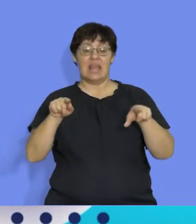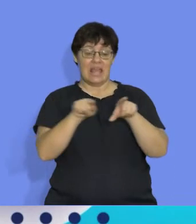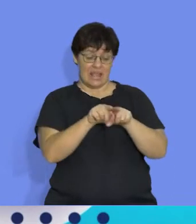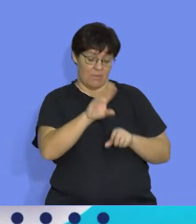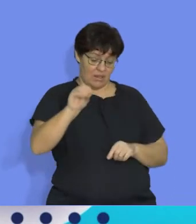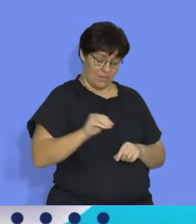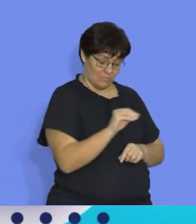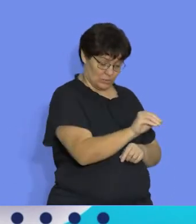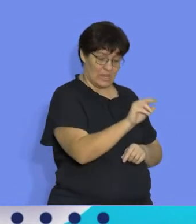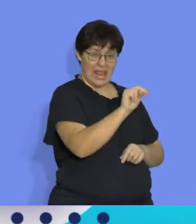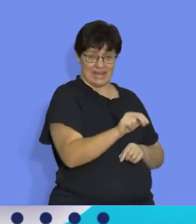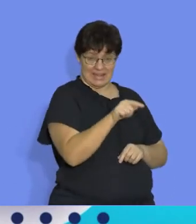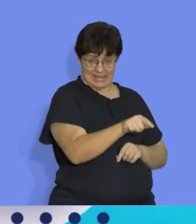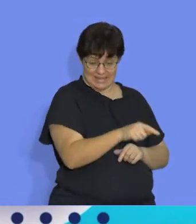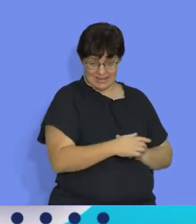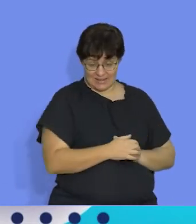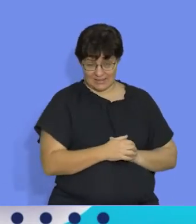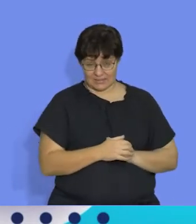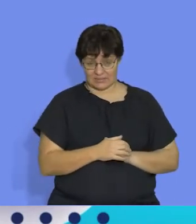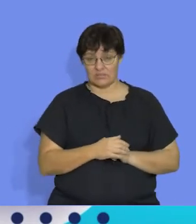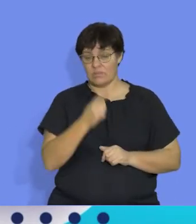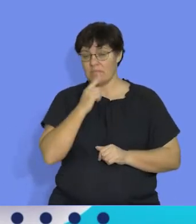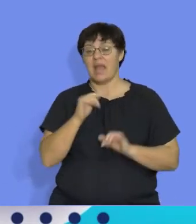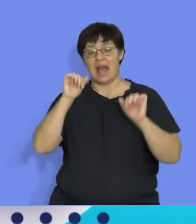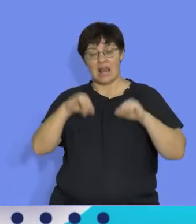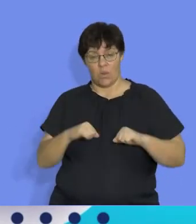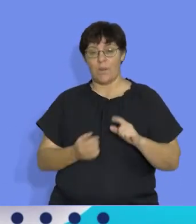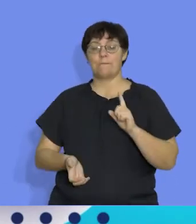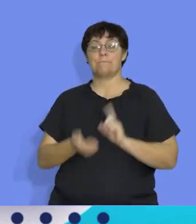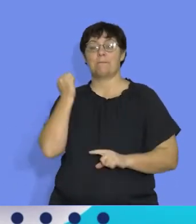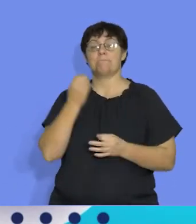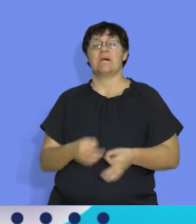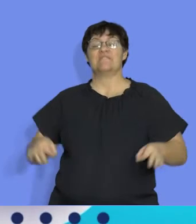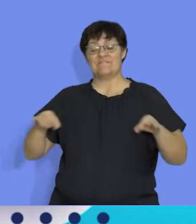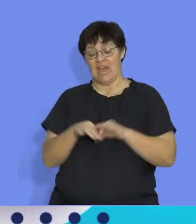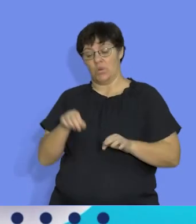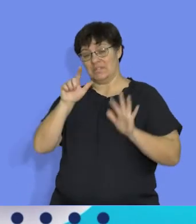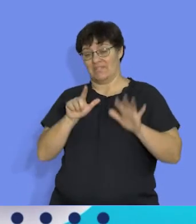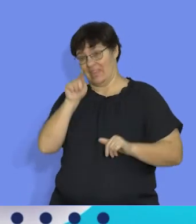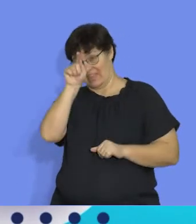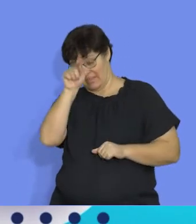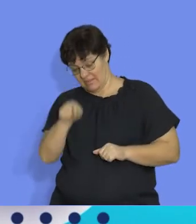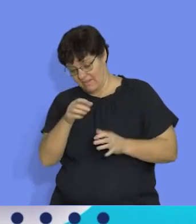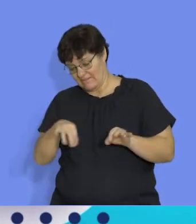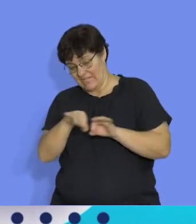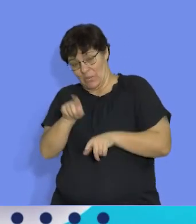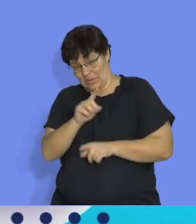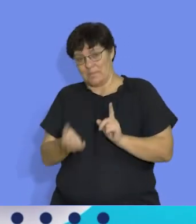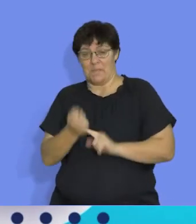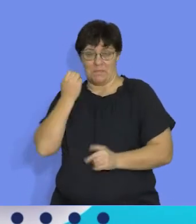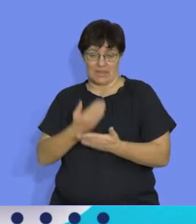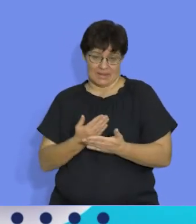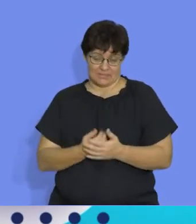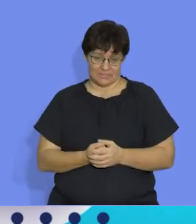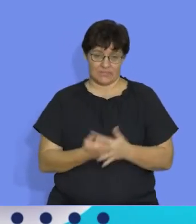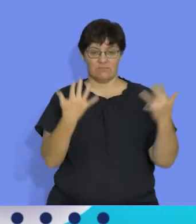7 into Tn. This is going to allow me to find the actual value of the seventh term. Let's